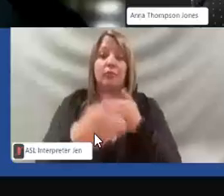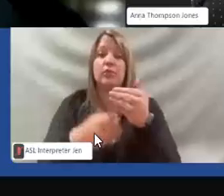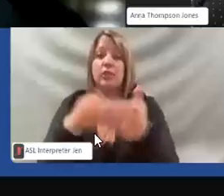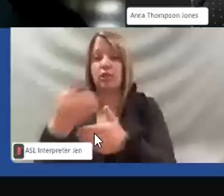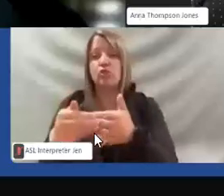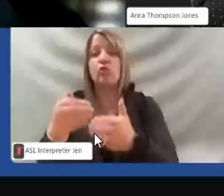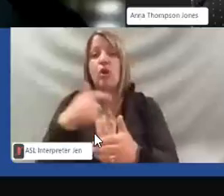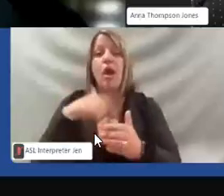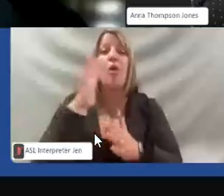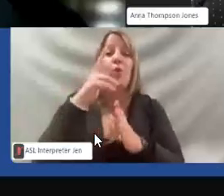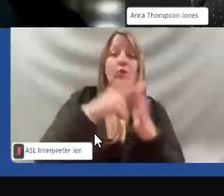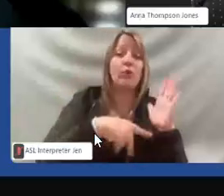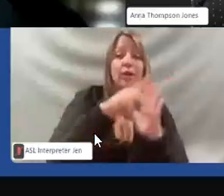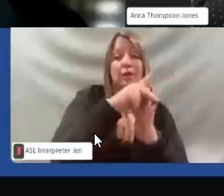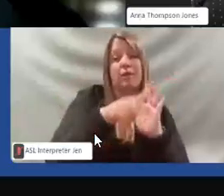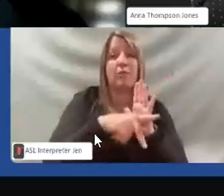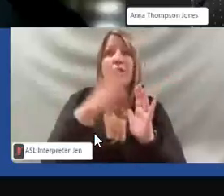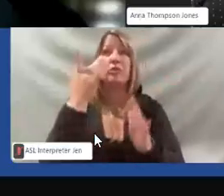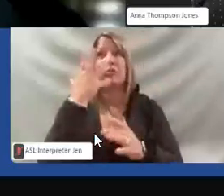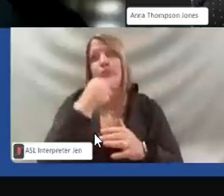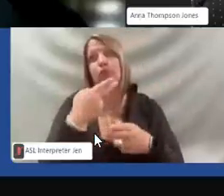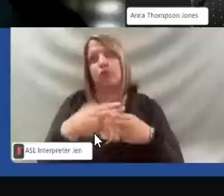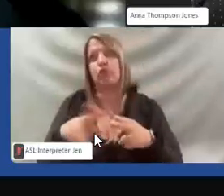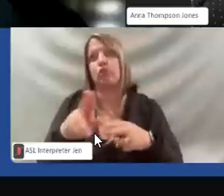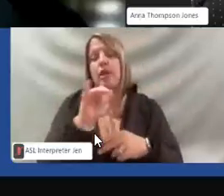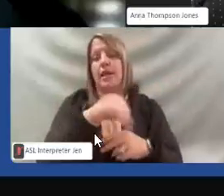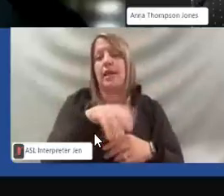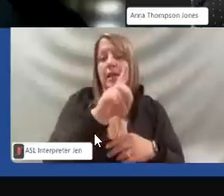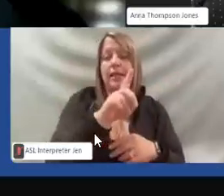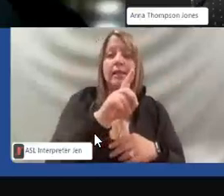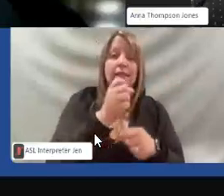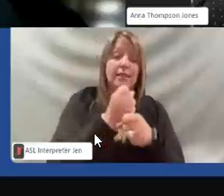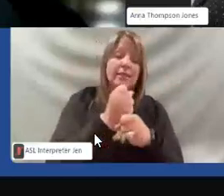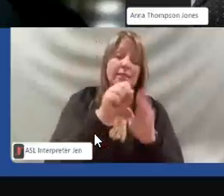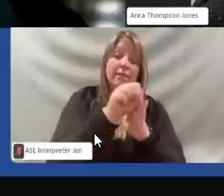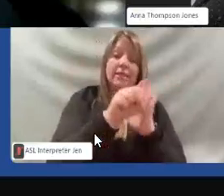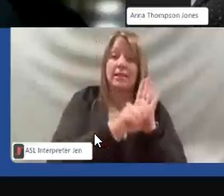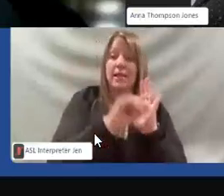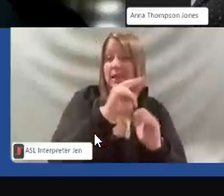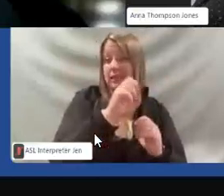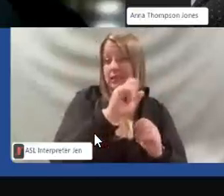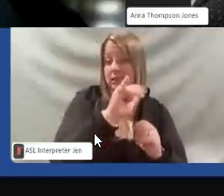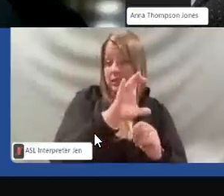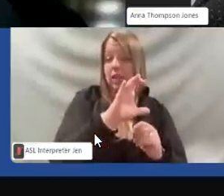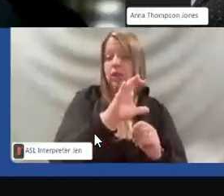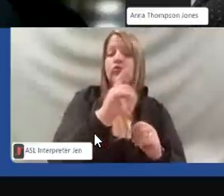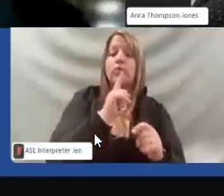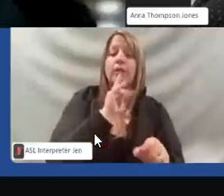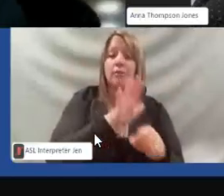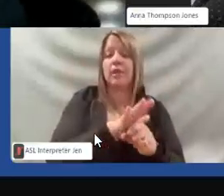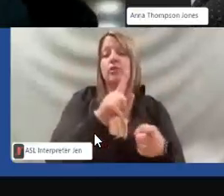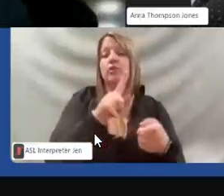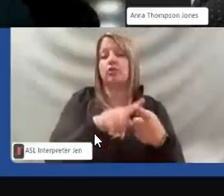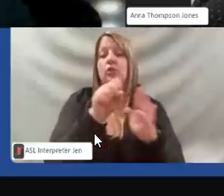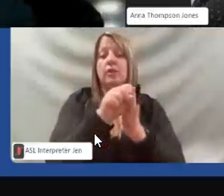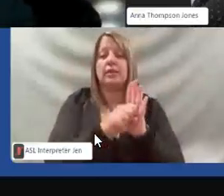I will read the policy because the policy is pretty short. The Indiana Statewide Independent Living Council, insilc, is committed to ensuring that the